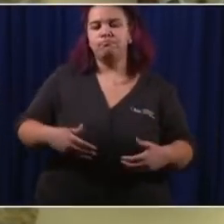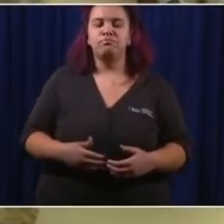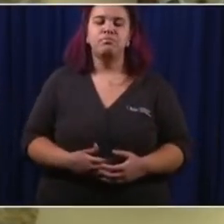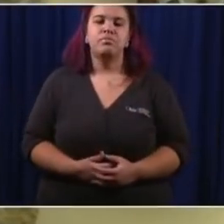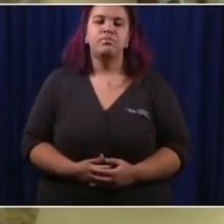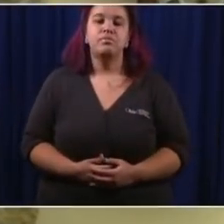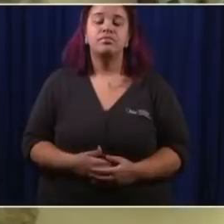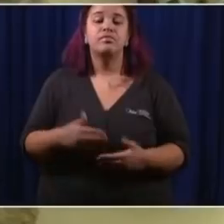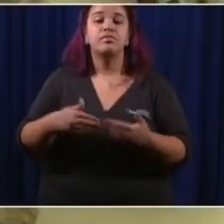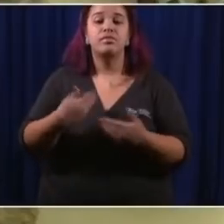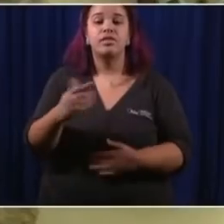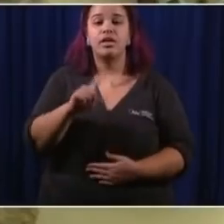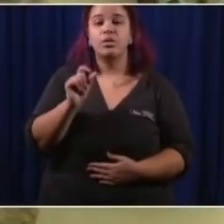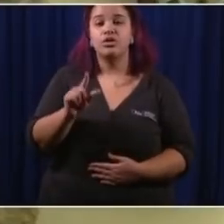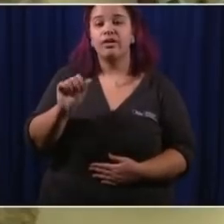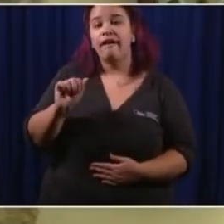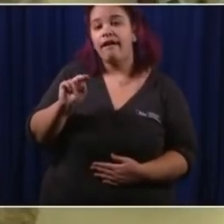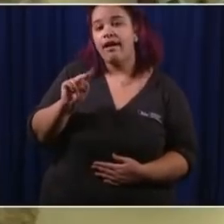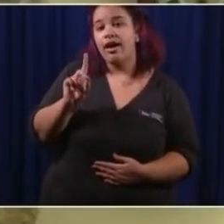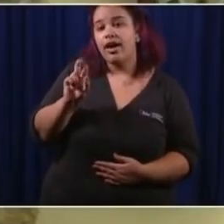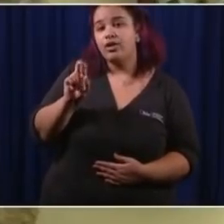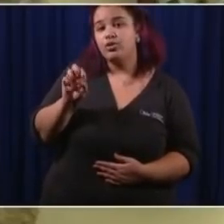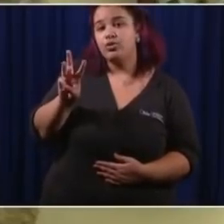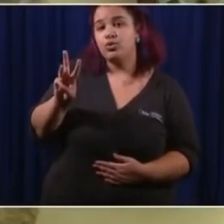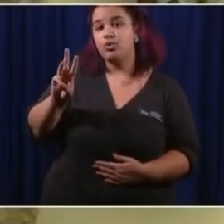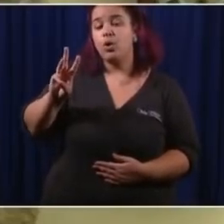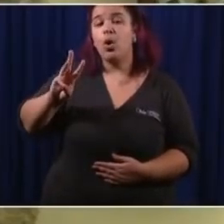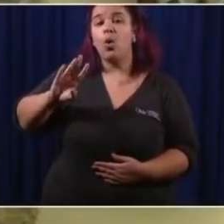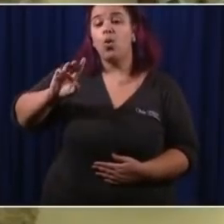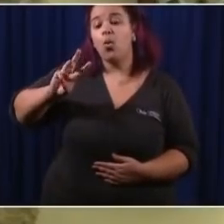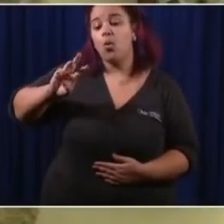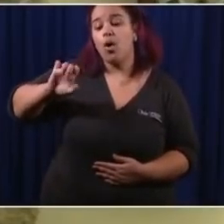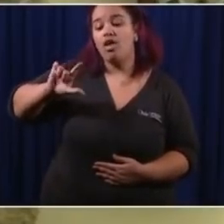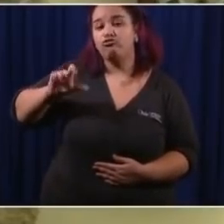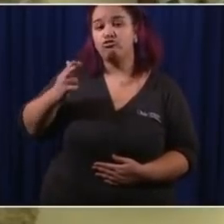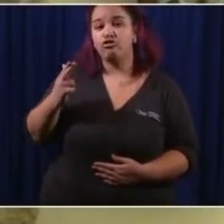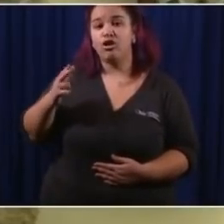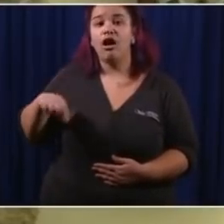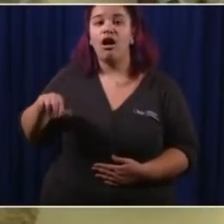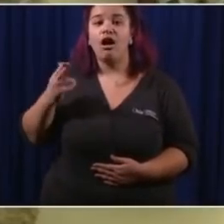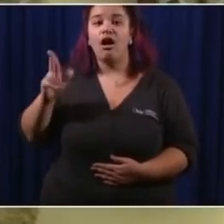Next question is from Andrew Welsh-Huggins at the Associated Press.